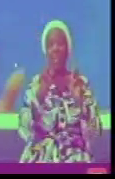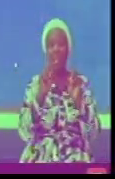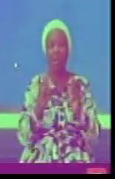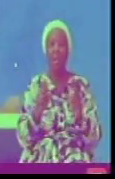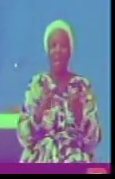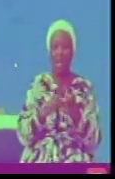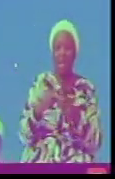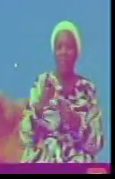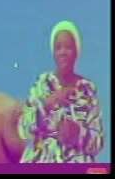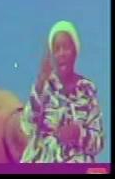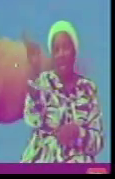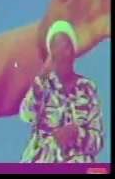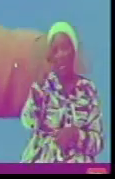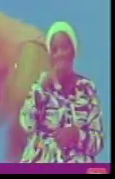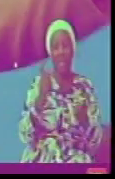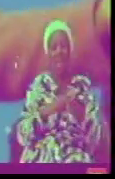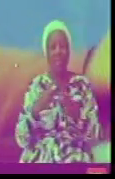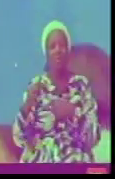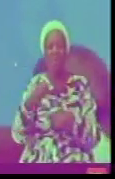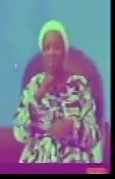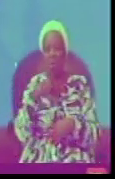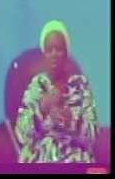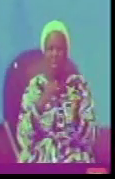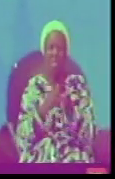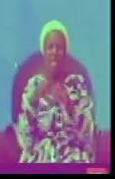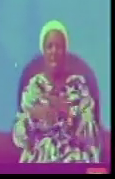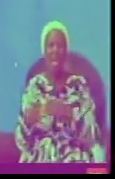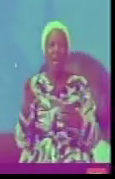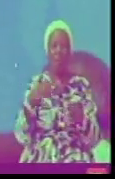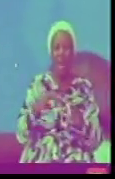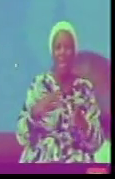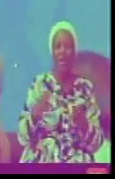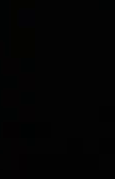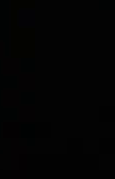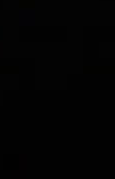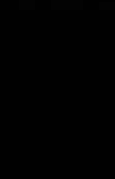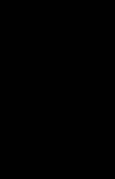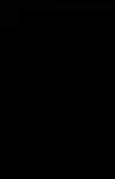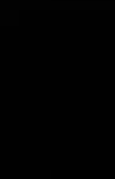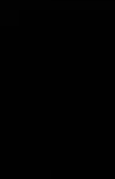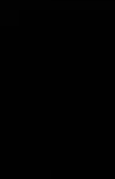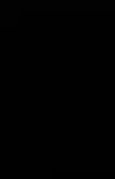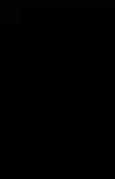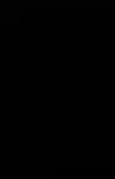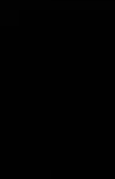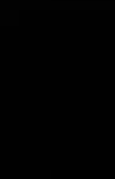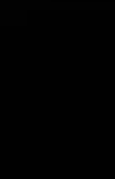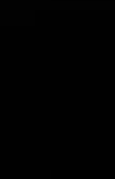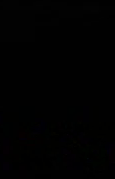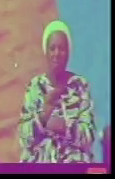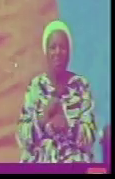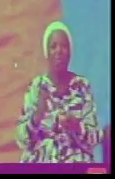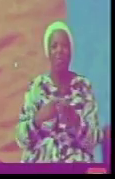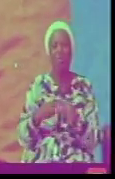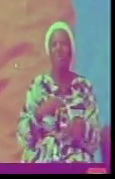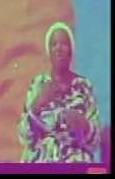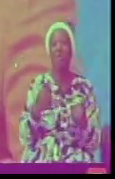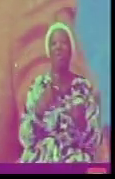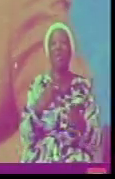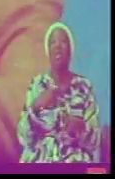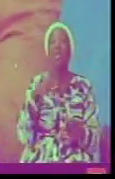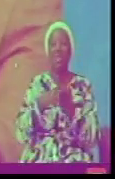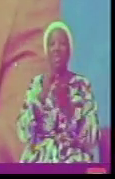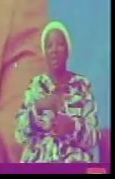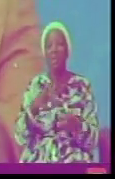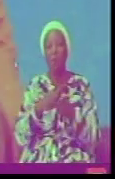If we're careless and we fall sick, it's the fault of so-and-so. If we're careless, in the market. It